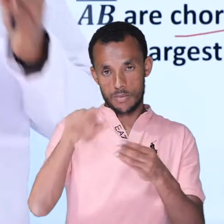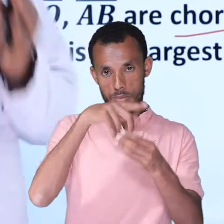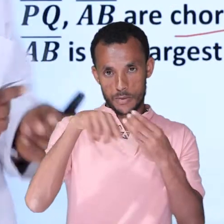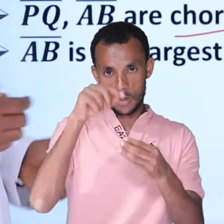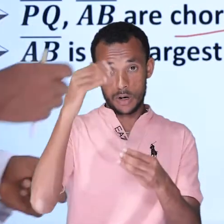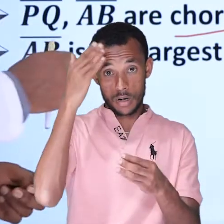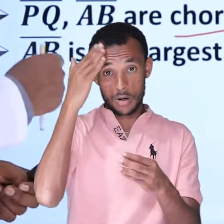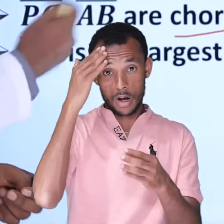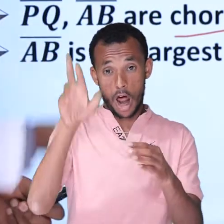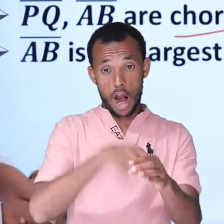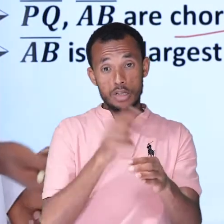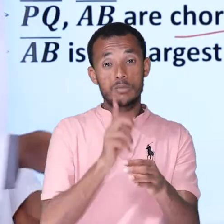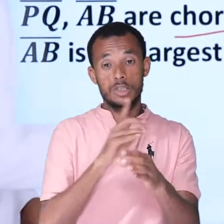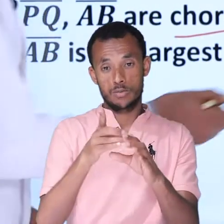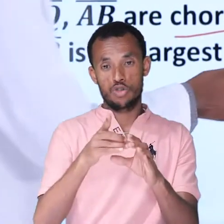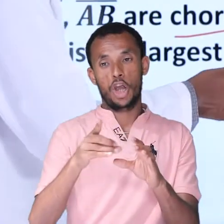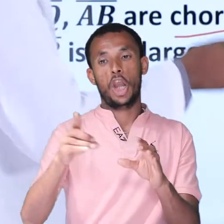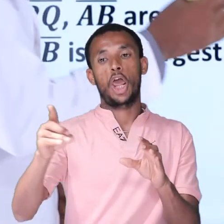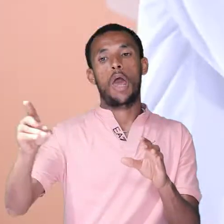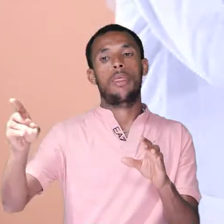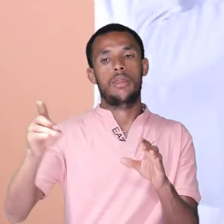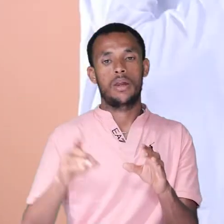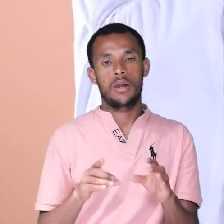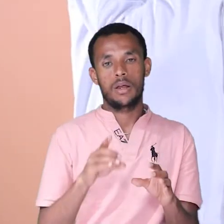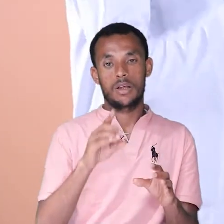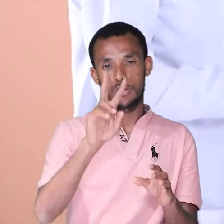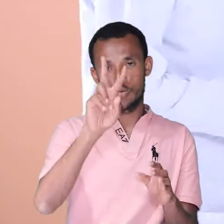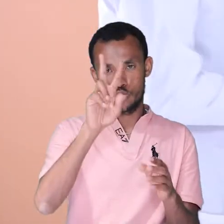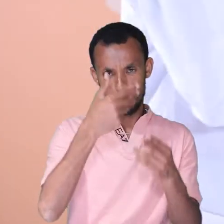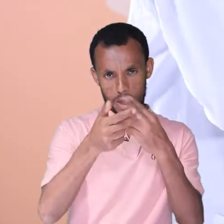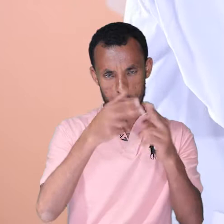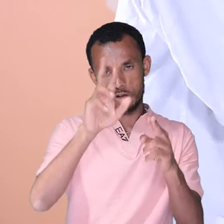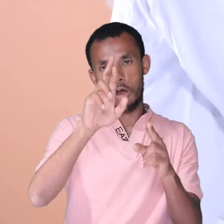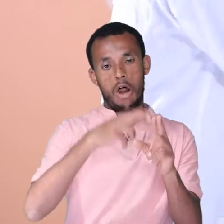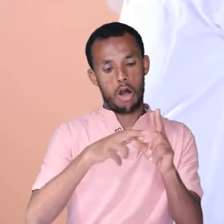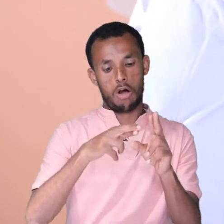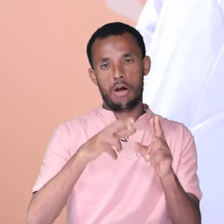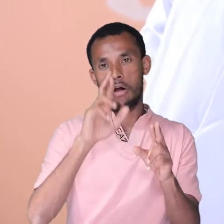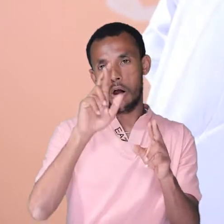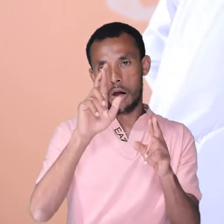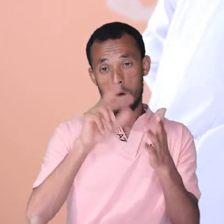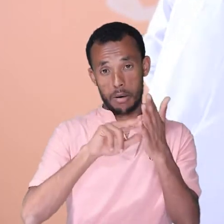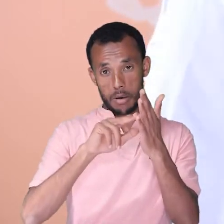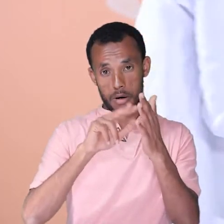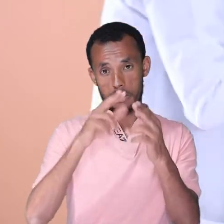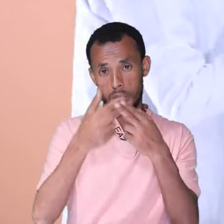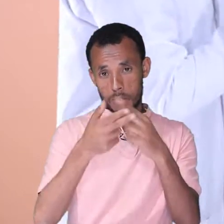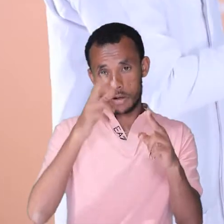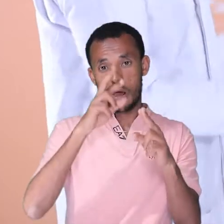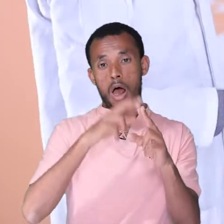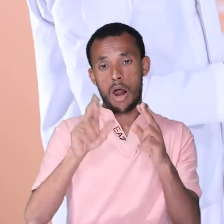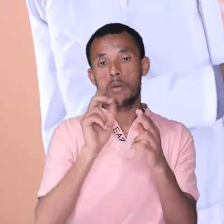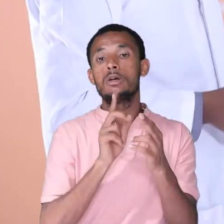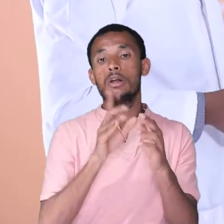is known as diameter of a circle. That means 2 times that of radius. This is known as diameters of a circle. That means